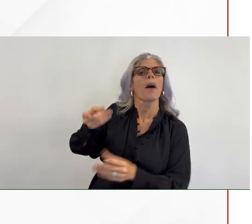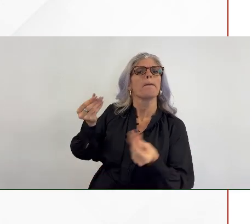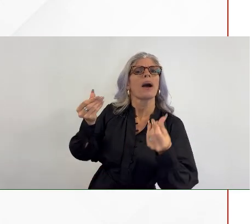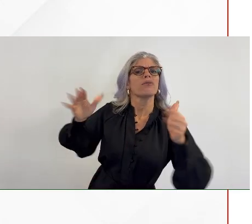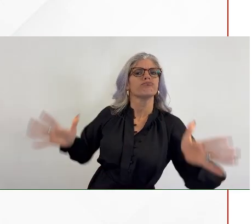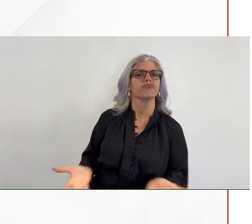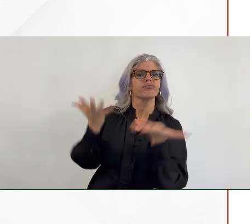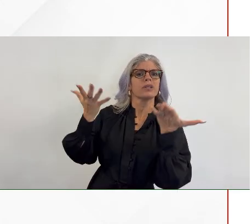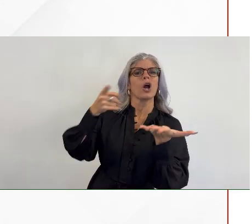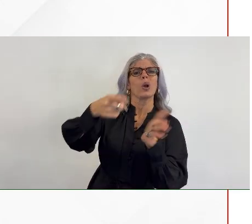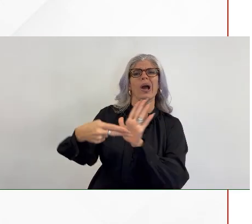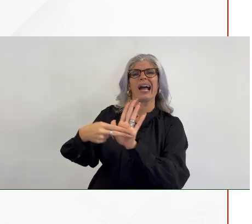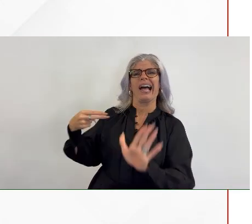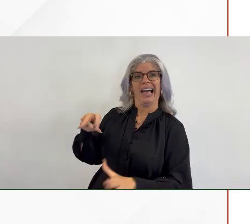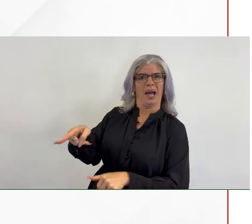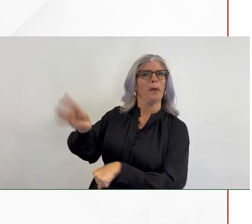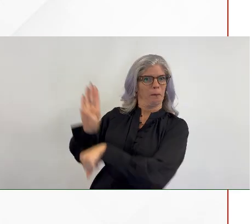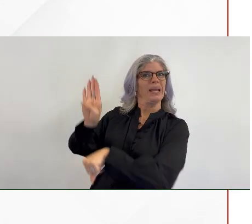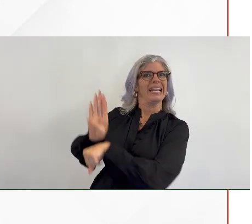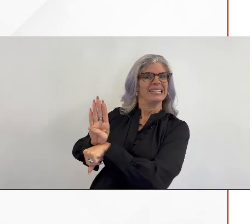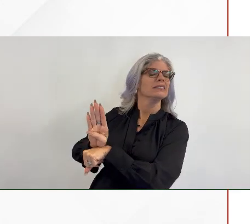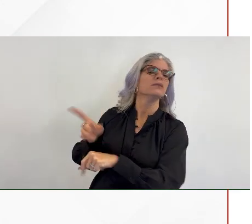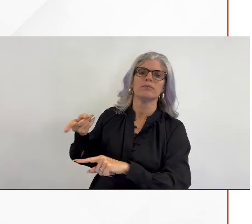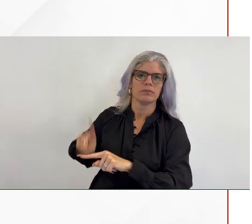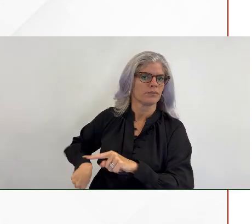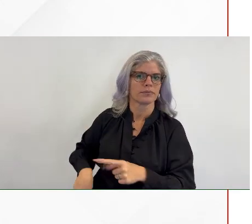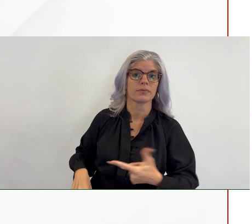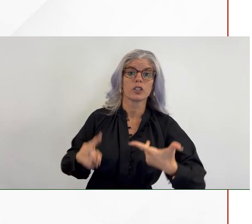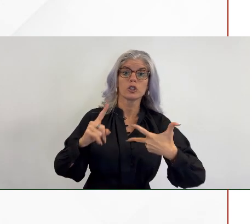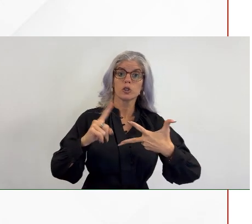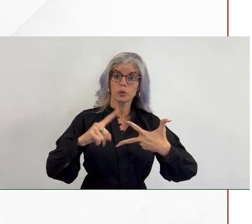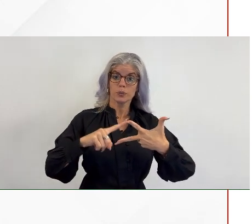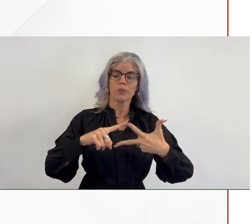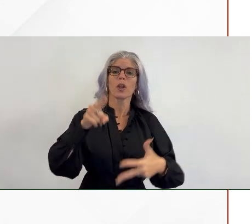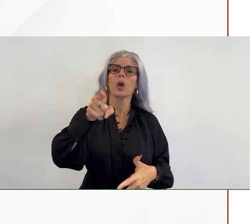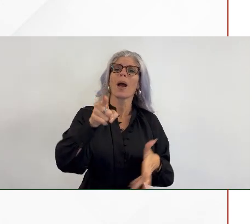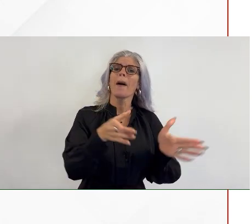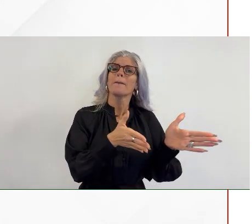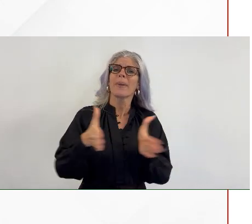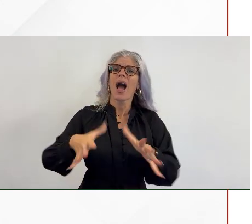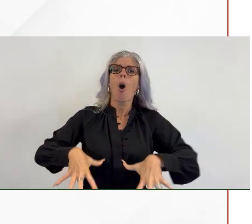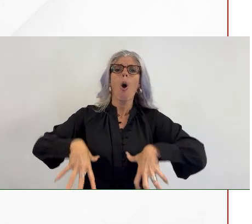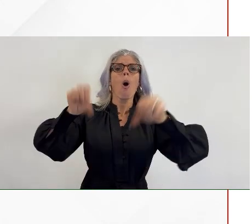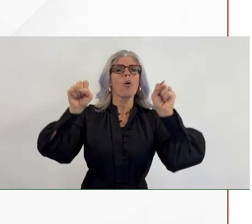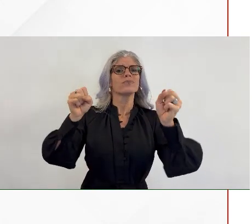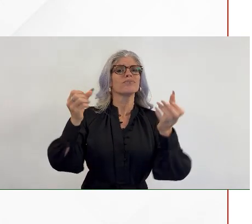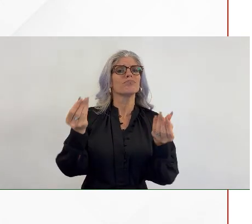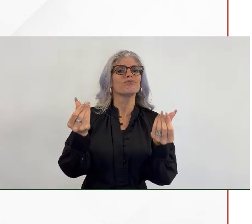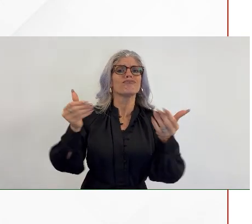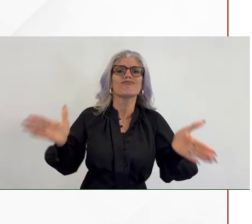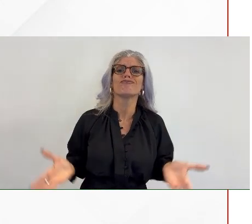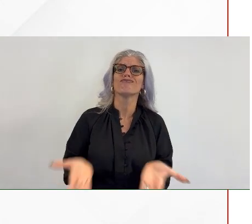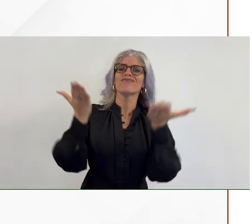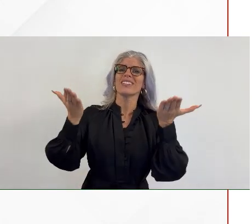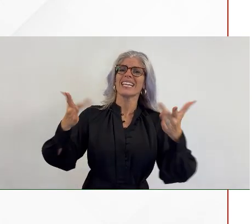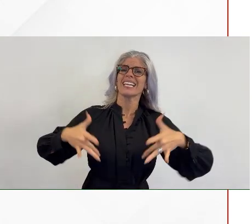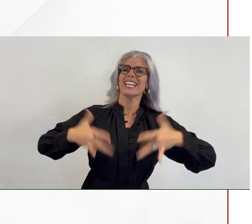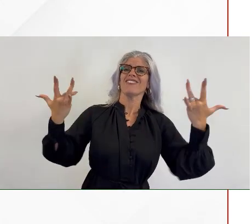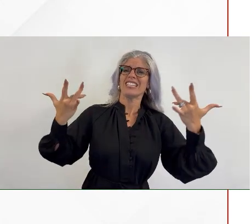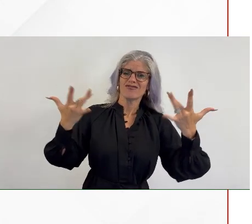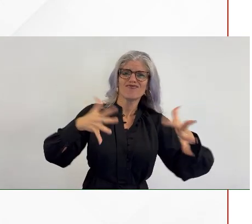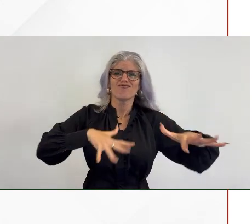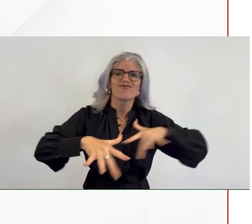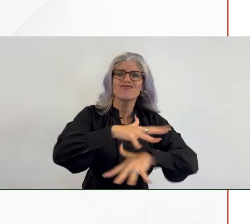usually deemed ineligible, except when a house of worship provides these services at the request of and certified